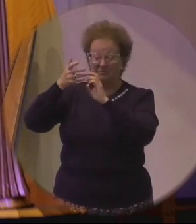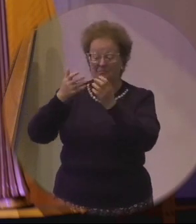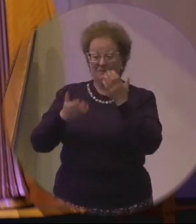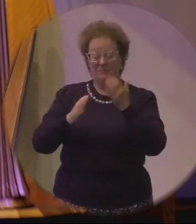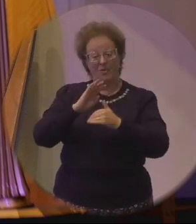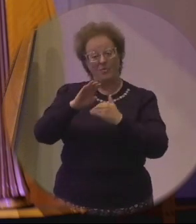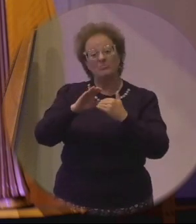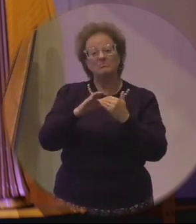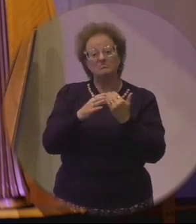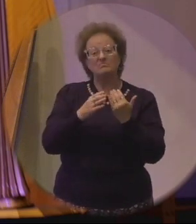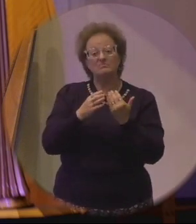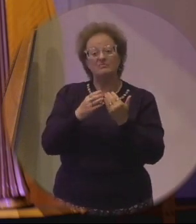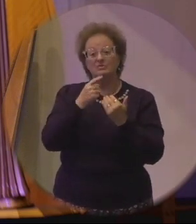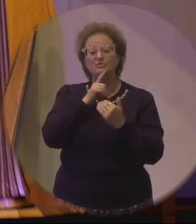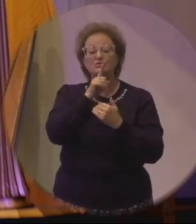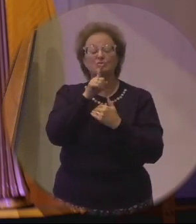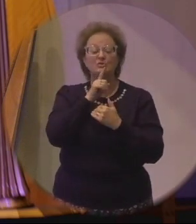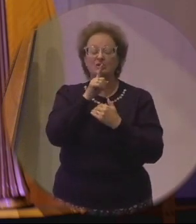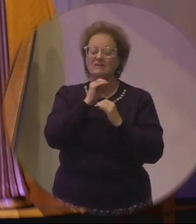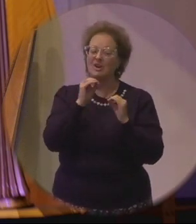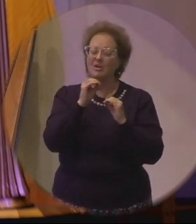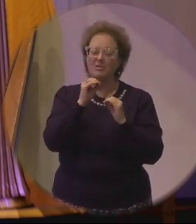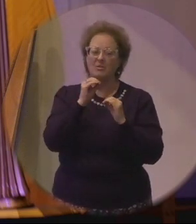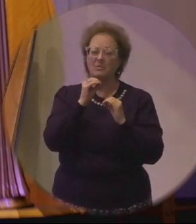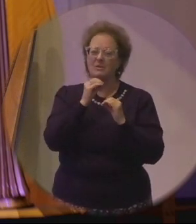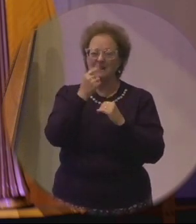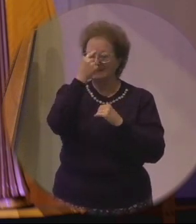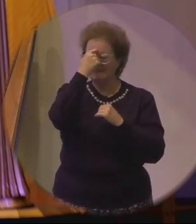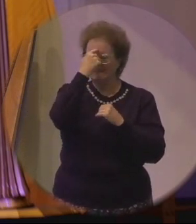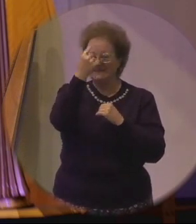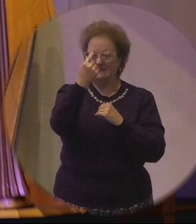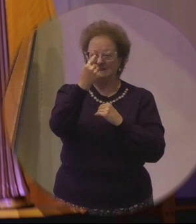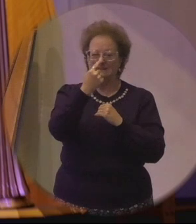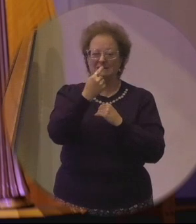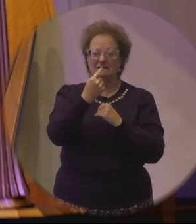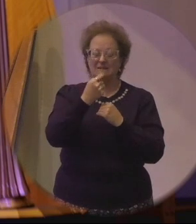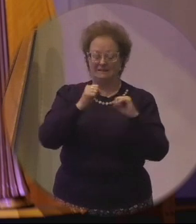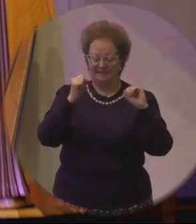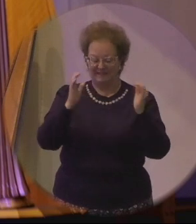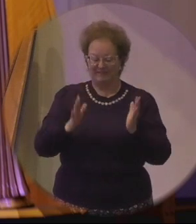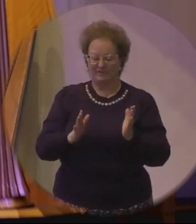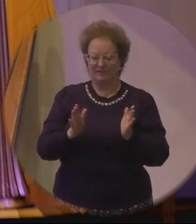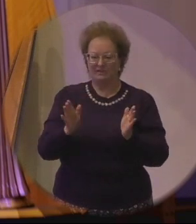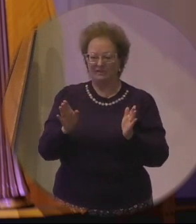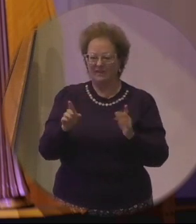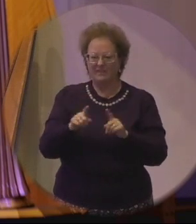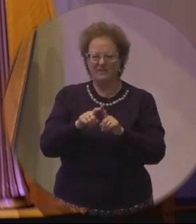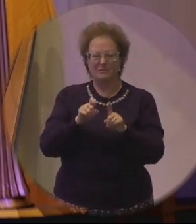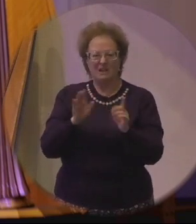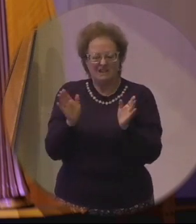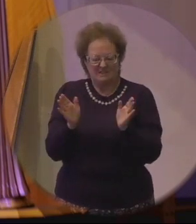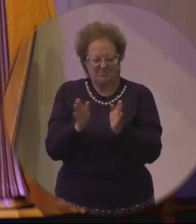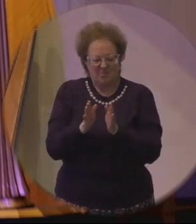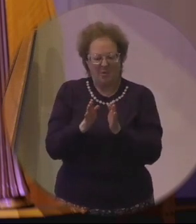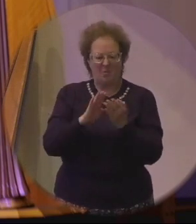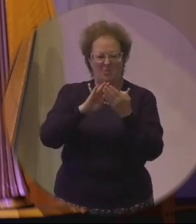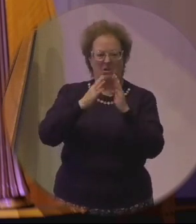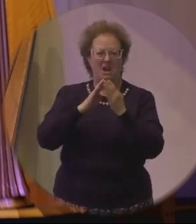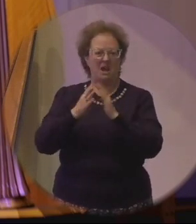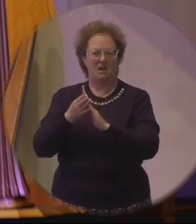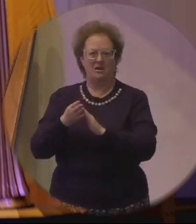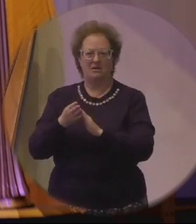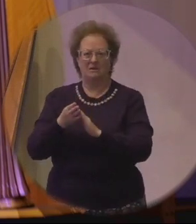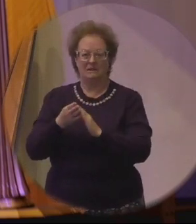three. But one thing's for sure, it didn't make any sense to Nathanael that the Messiah would come from such an insignificant little town.